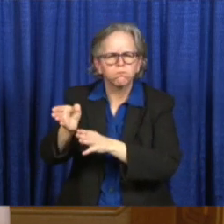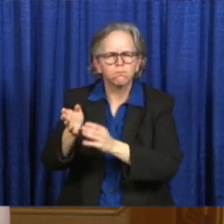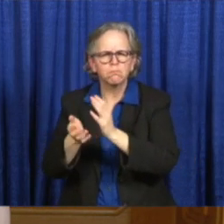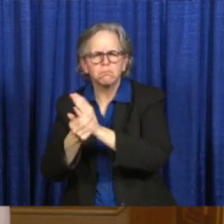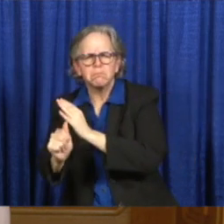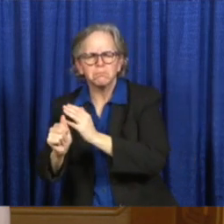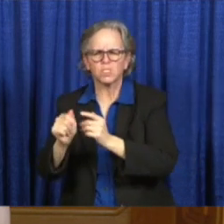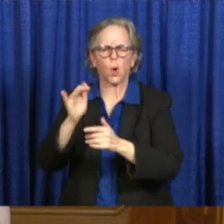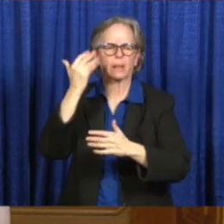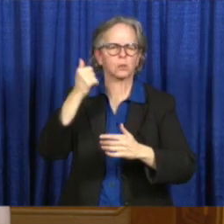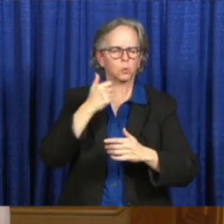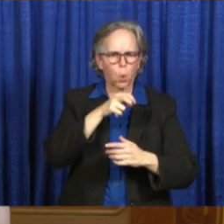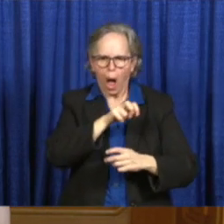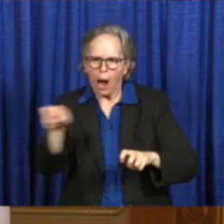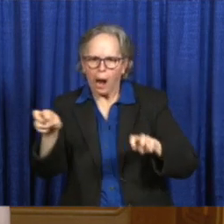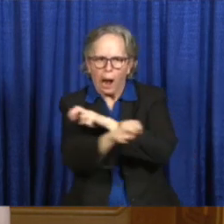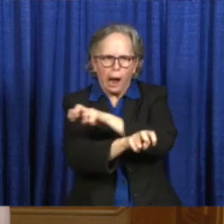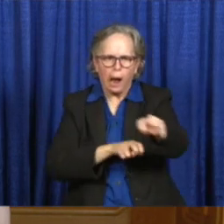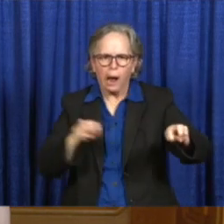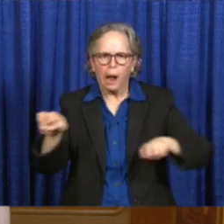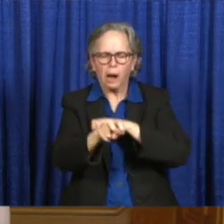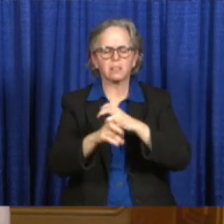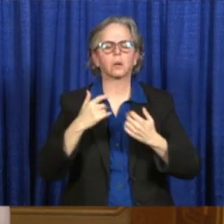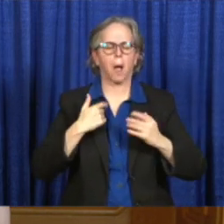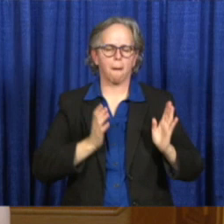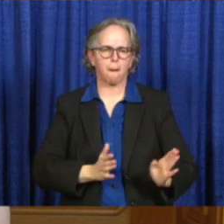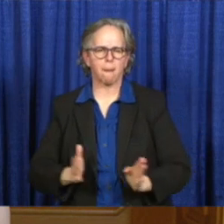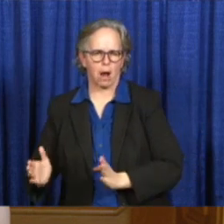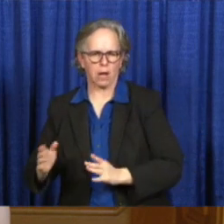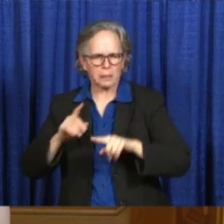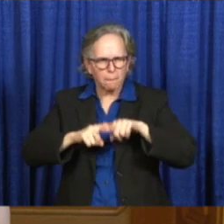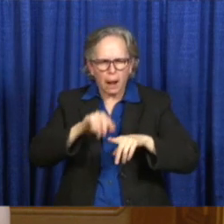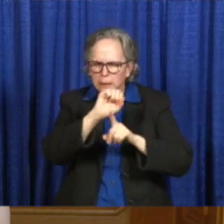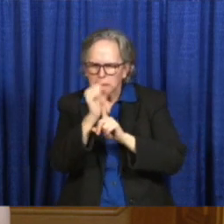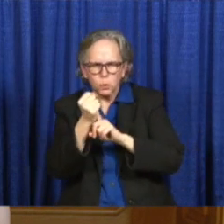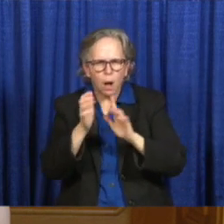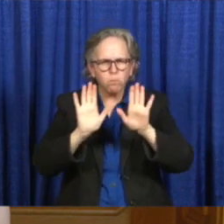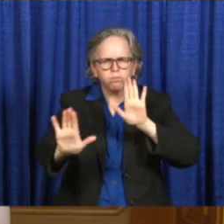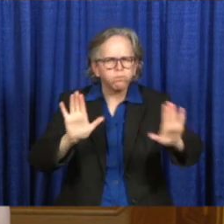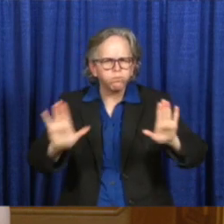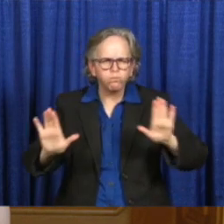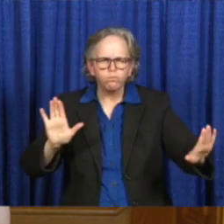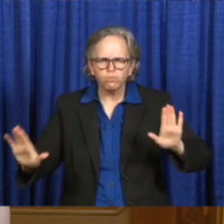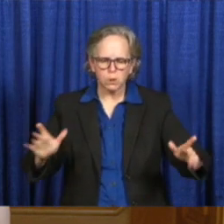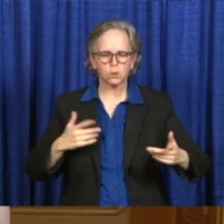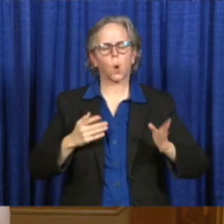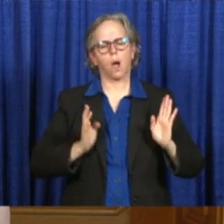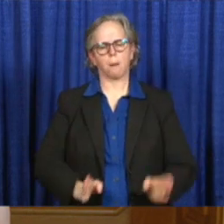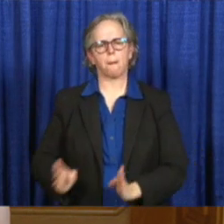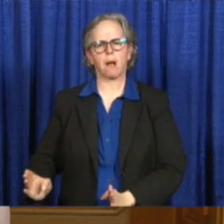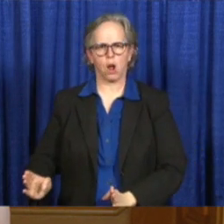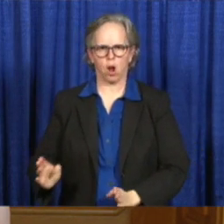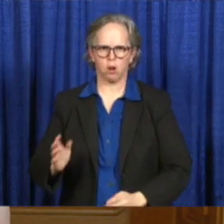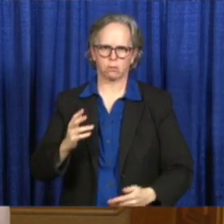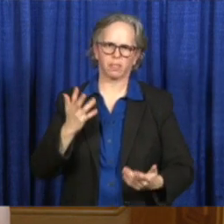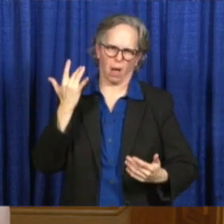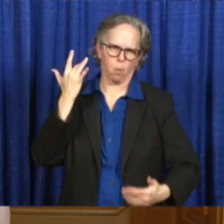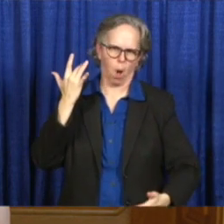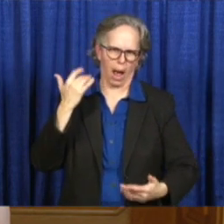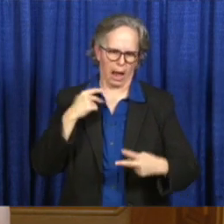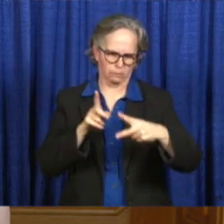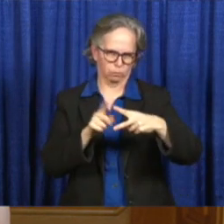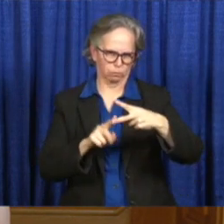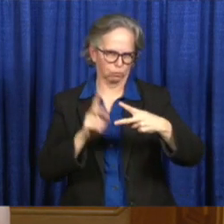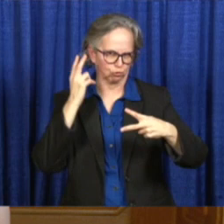know is coming, and it's necessary really to have this build out. I've asked General Harris to send some members